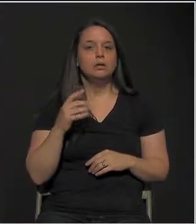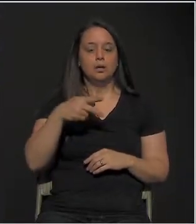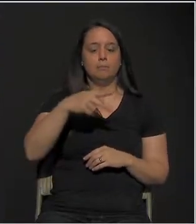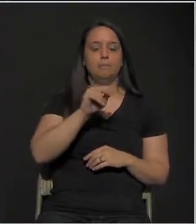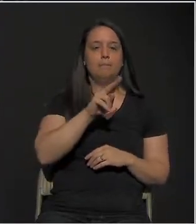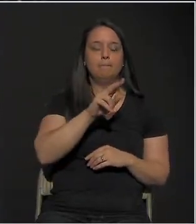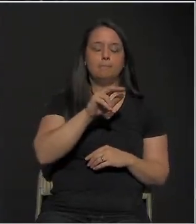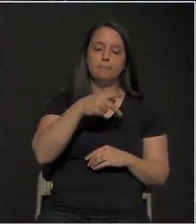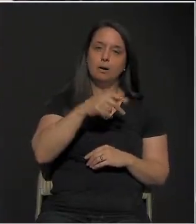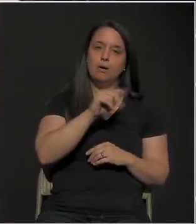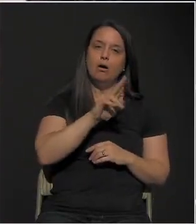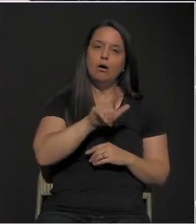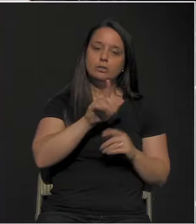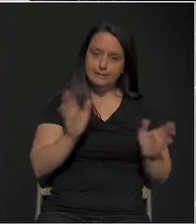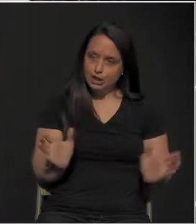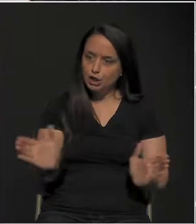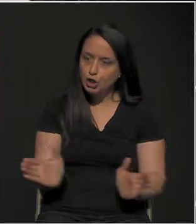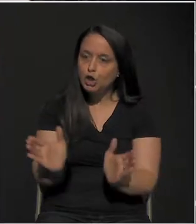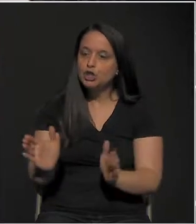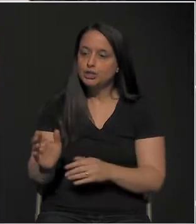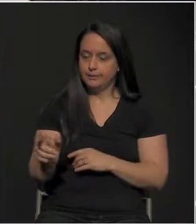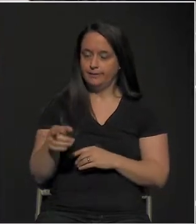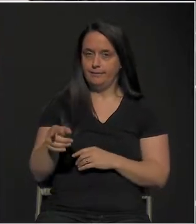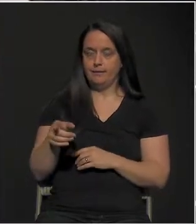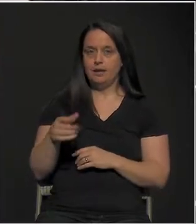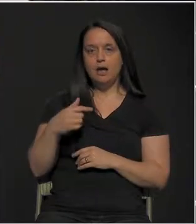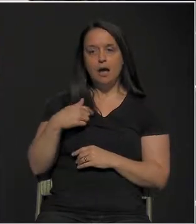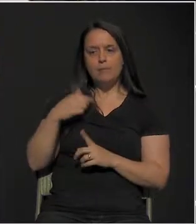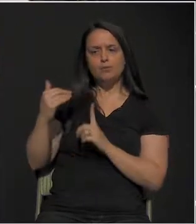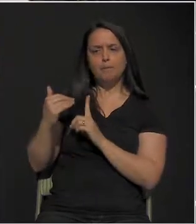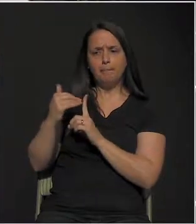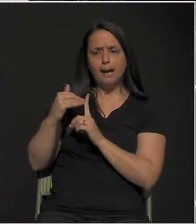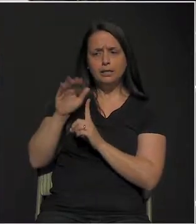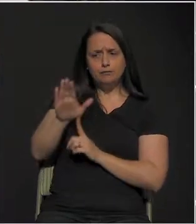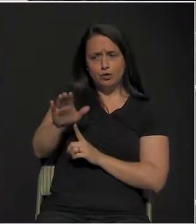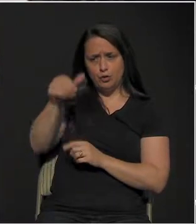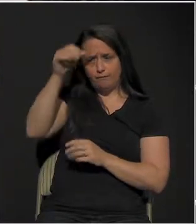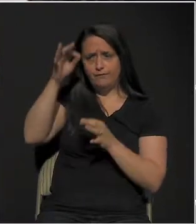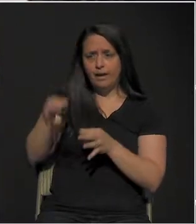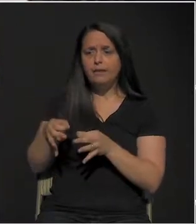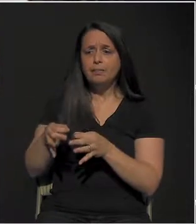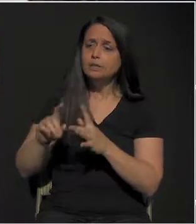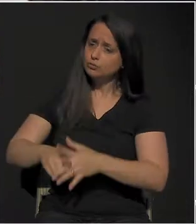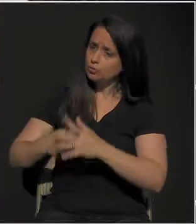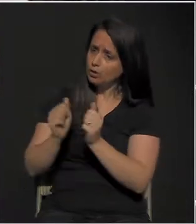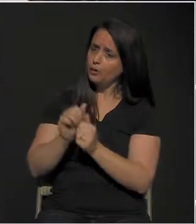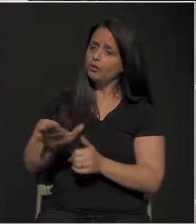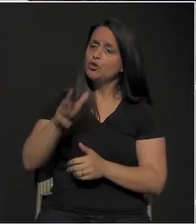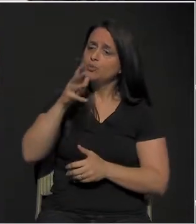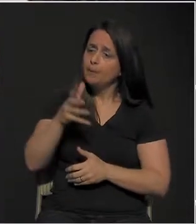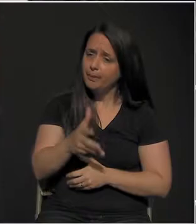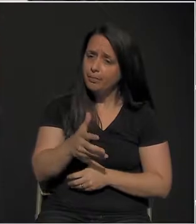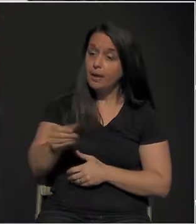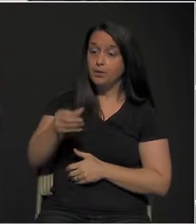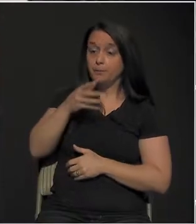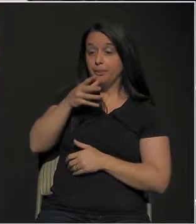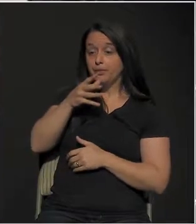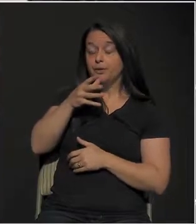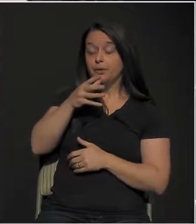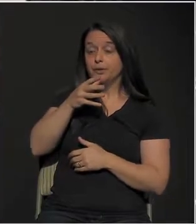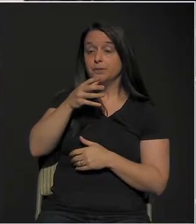encouraging Timothy, and he says, "Paul, Timothy, I'm reminded of the faith that you had. It started with your grandmother and with your mother.